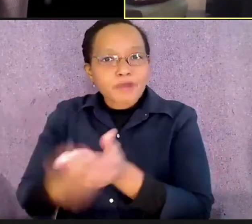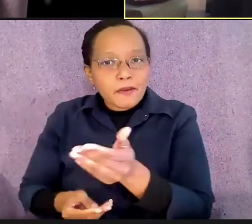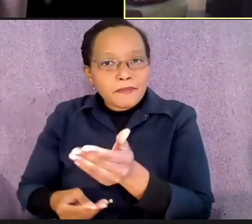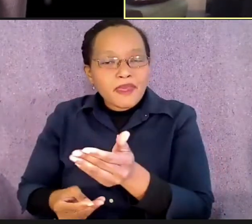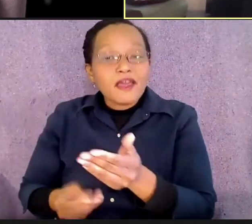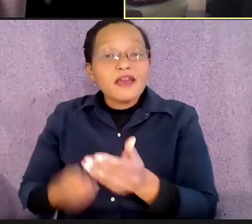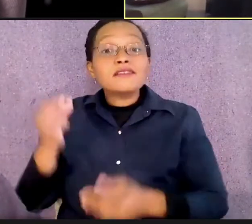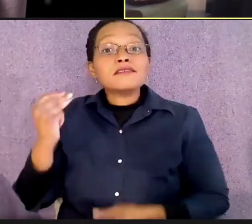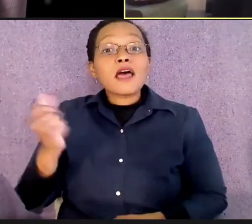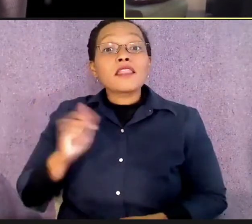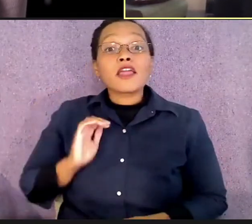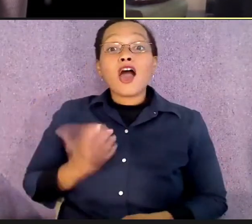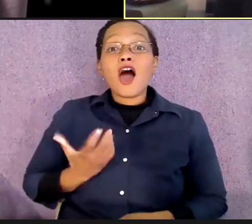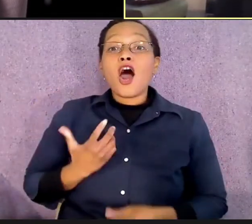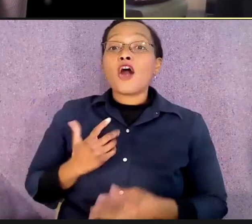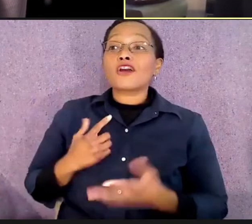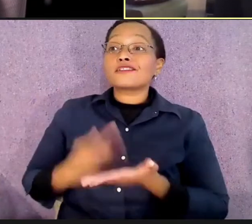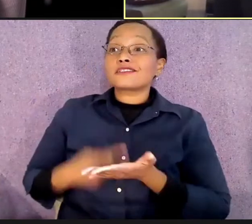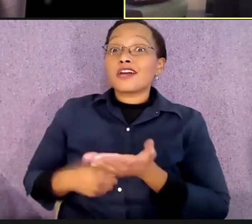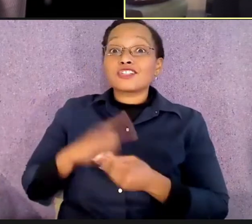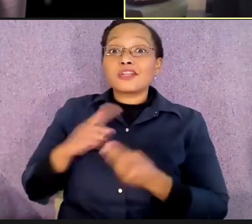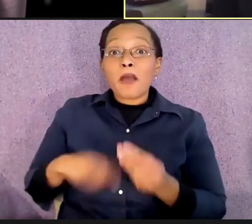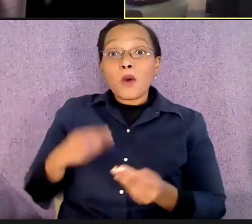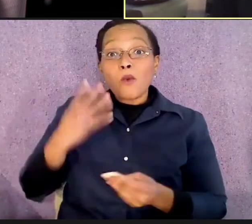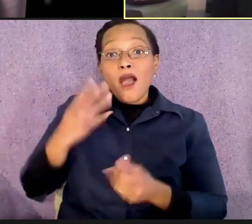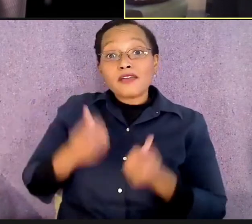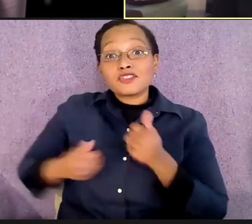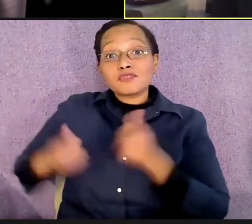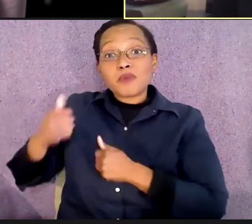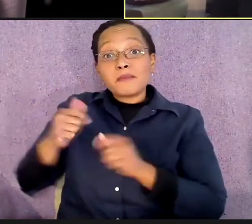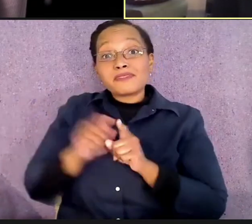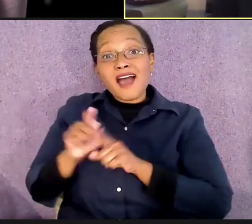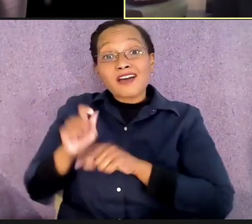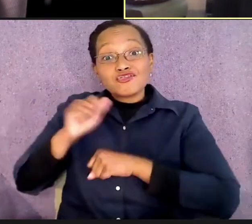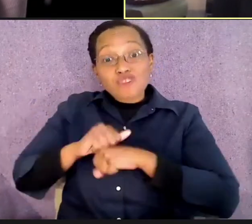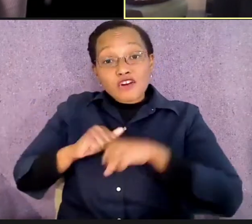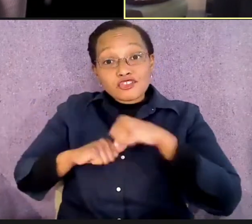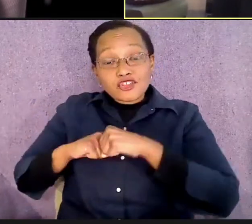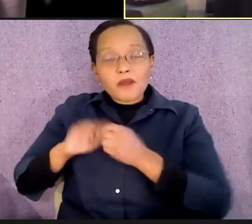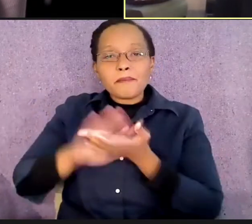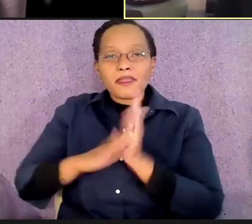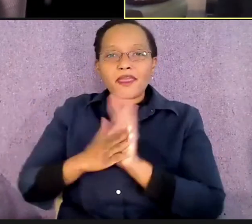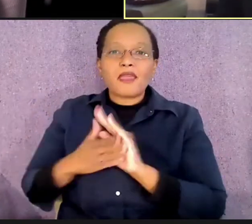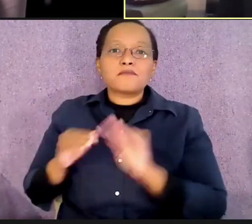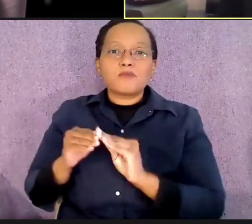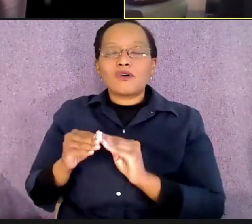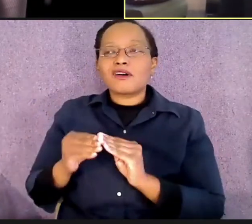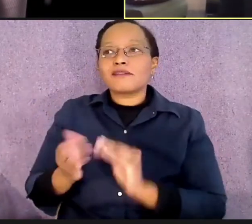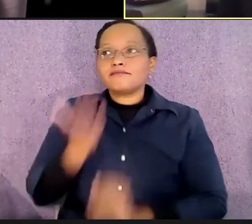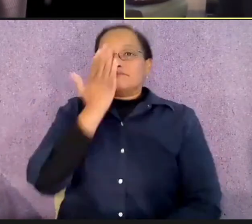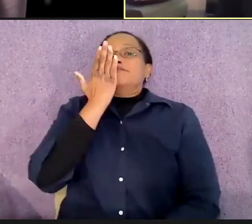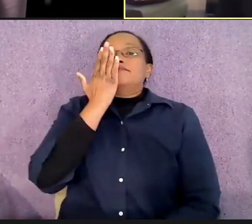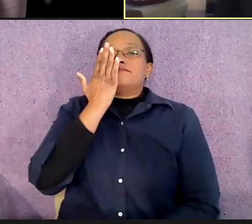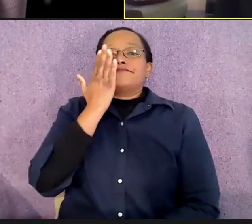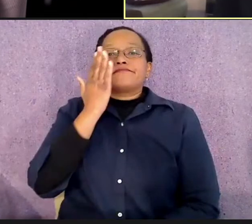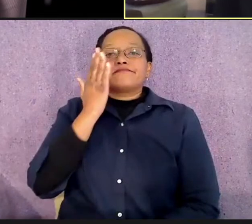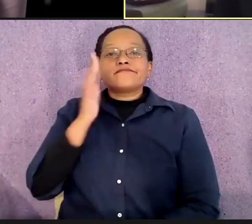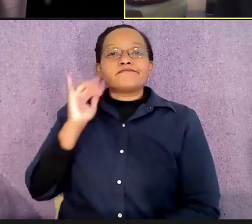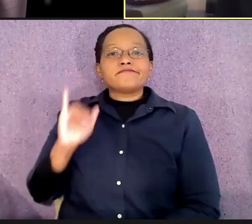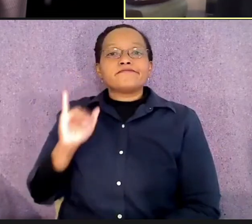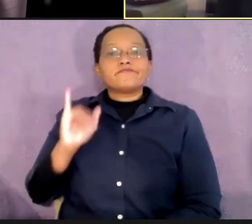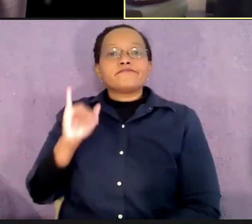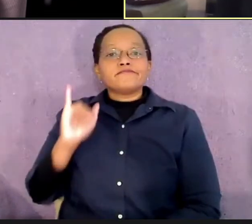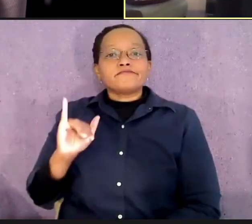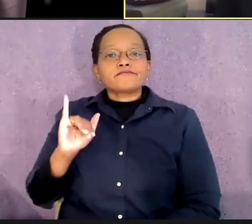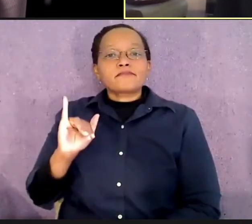argument. So the episode took on a whole new meaning in the middle of making it, which also gave it some energy because we